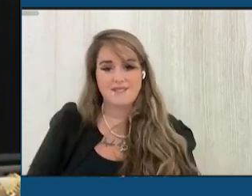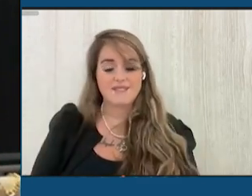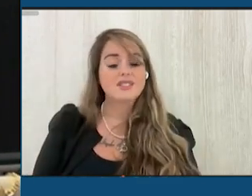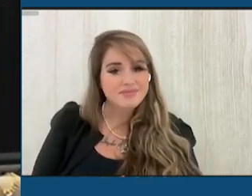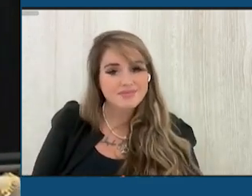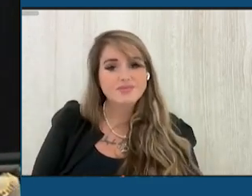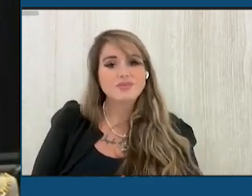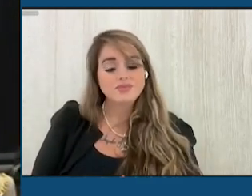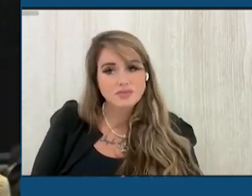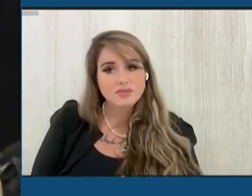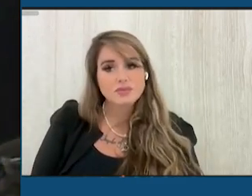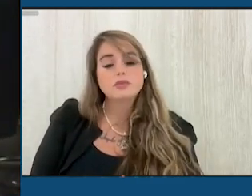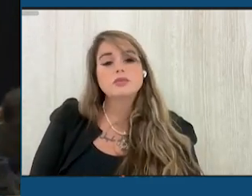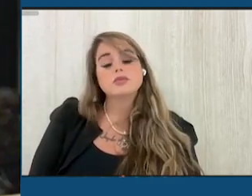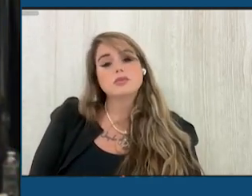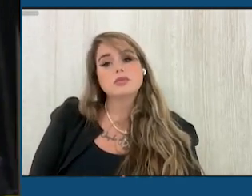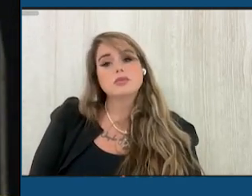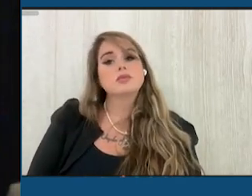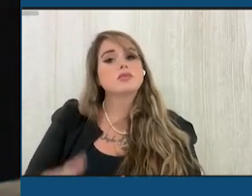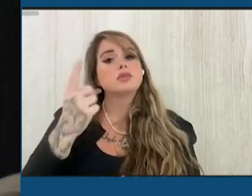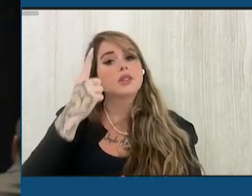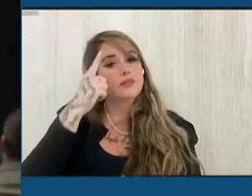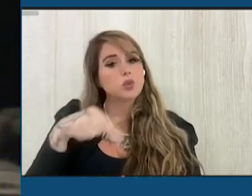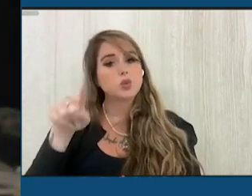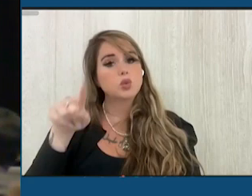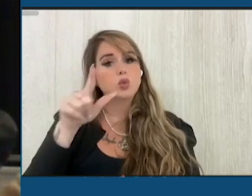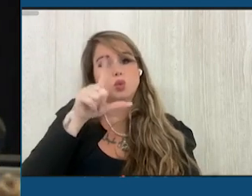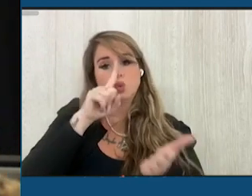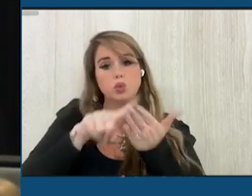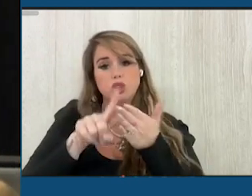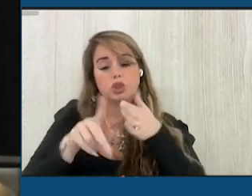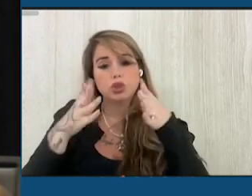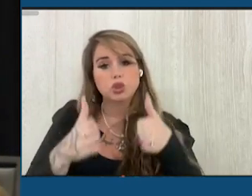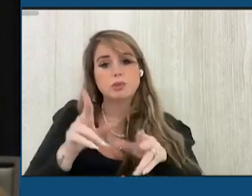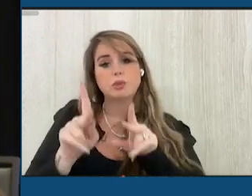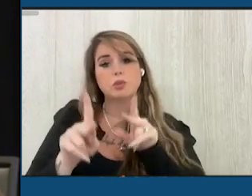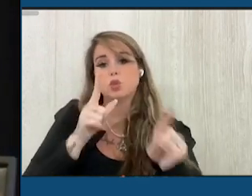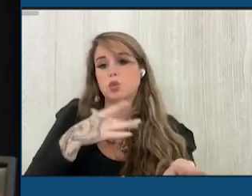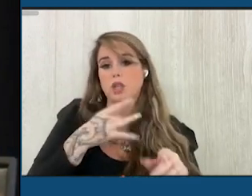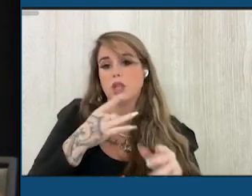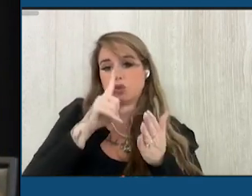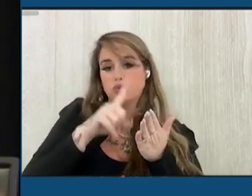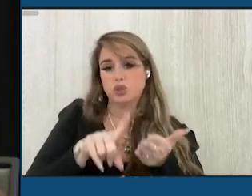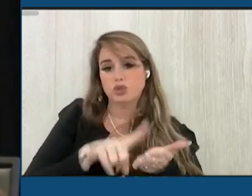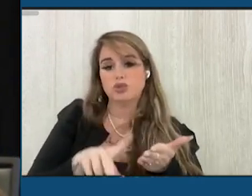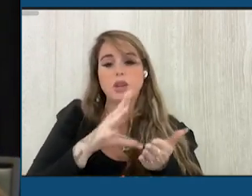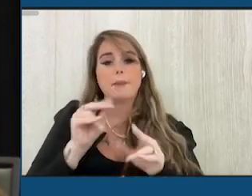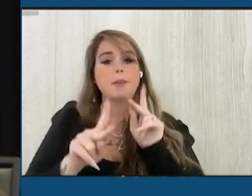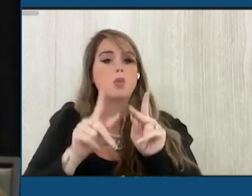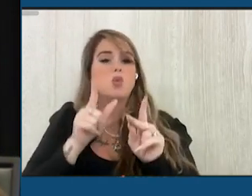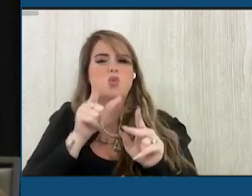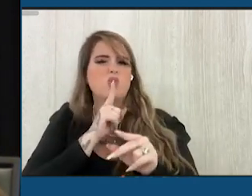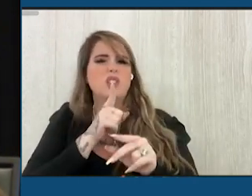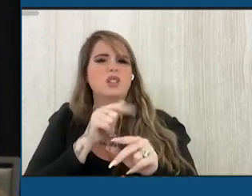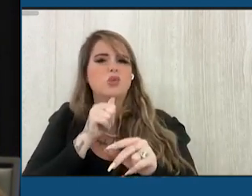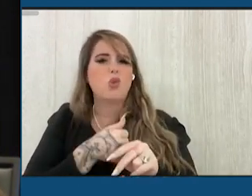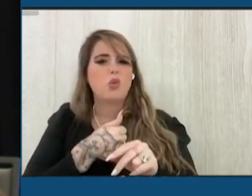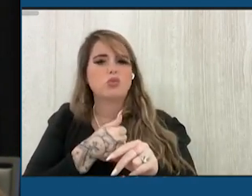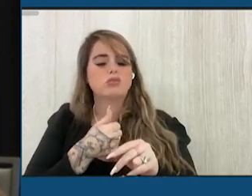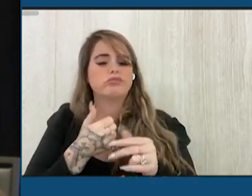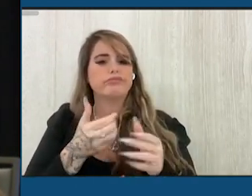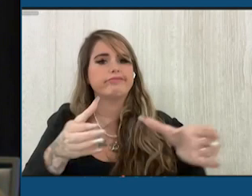Now, for those of you who are researchers in the room, or people who like research, and for people who don't really know a lot about